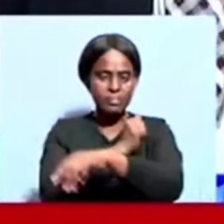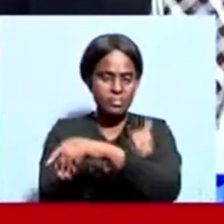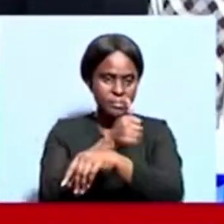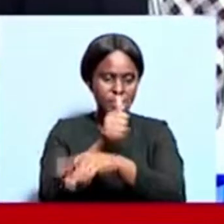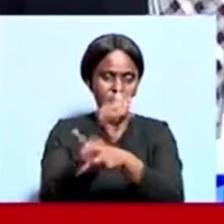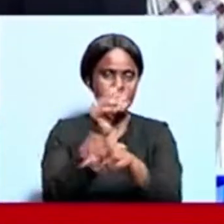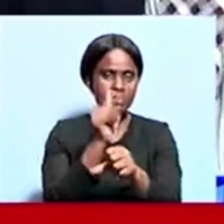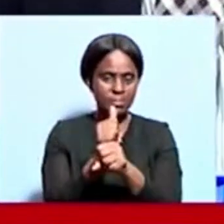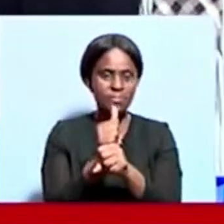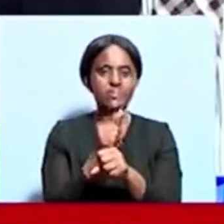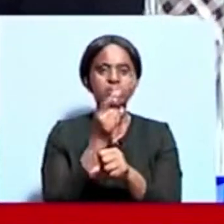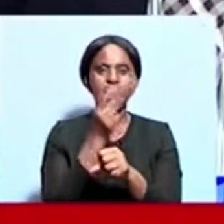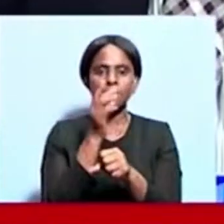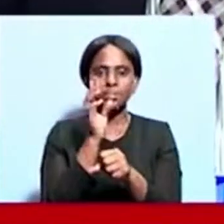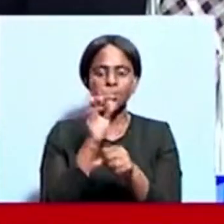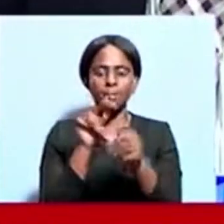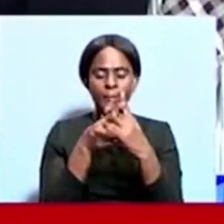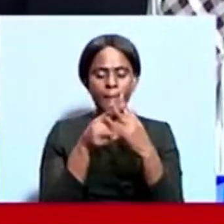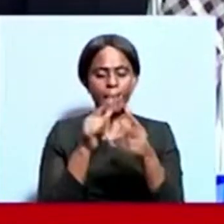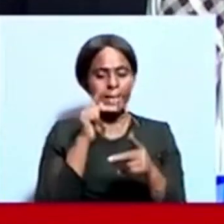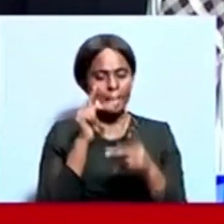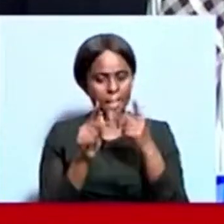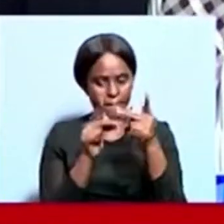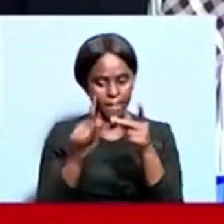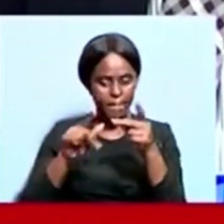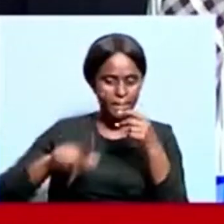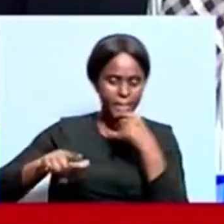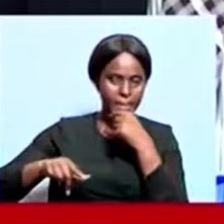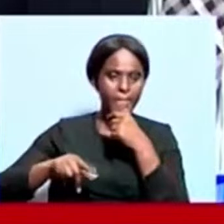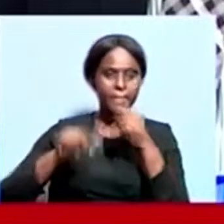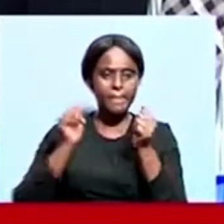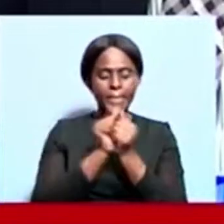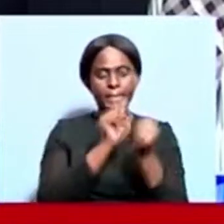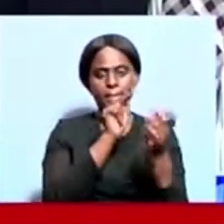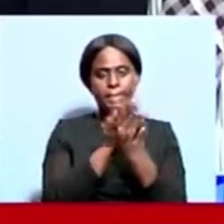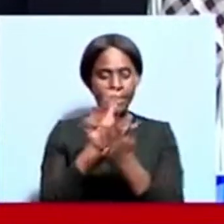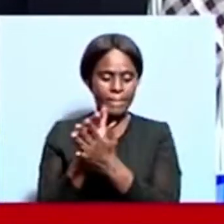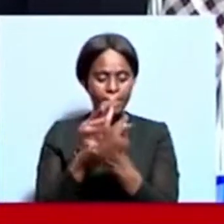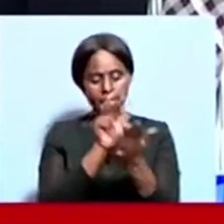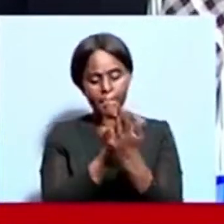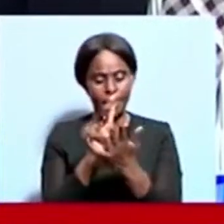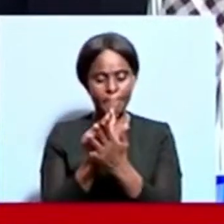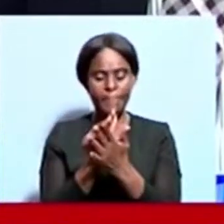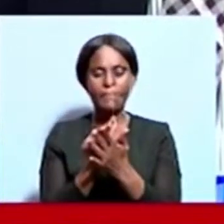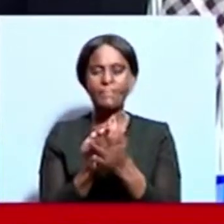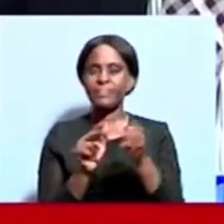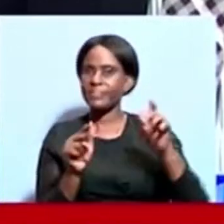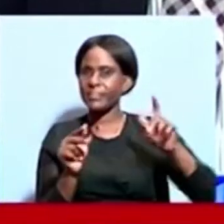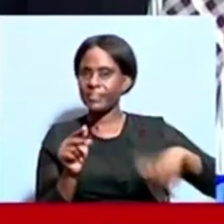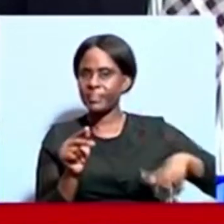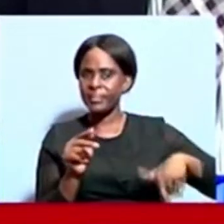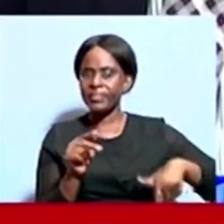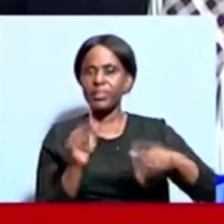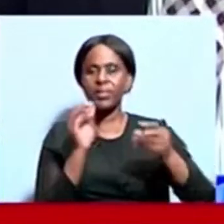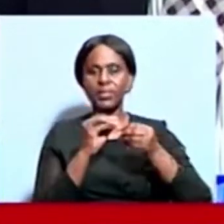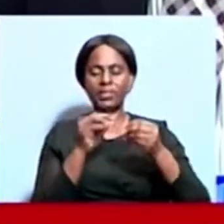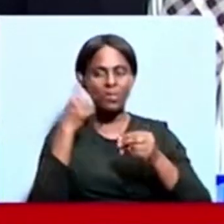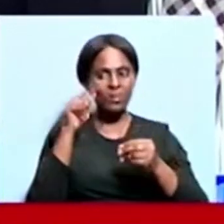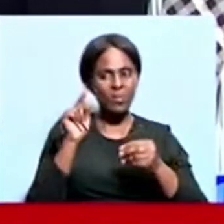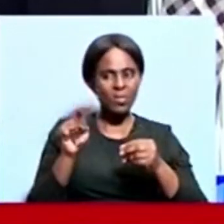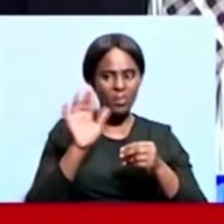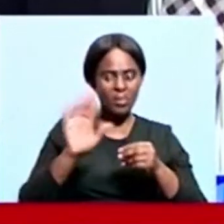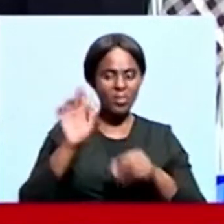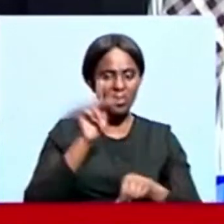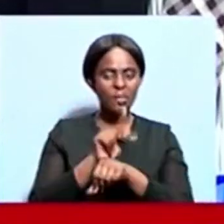received, they started the processes late in terms of the approval. I think the approvals came slightly late for the